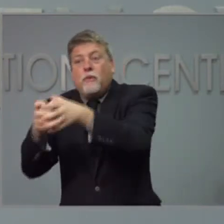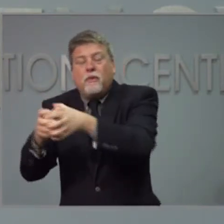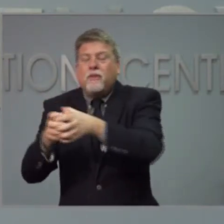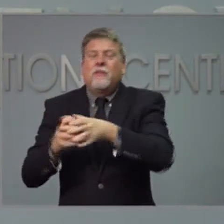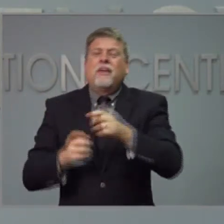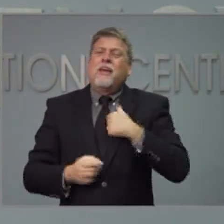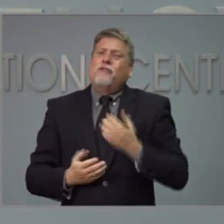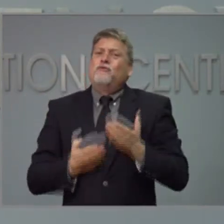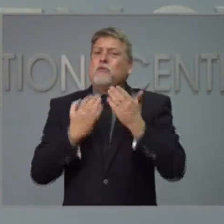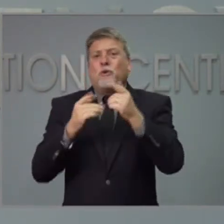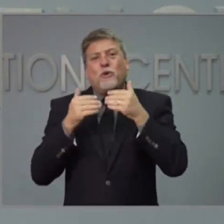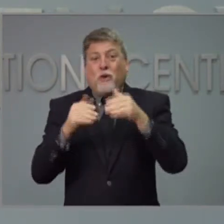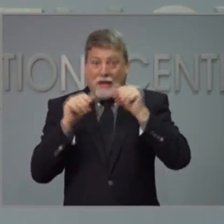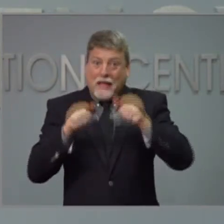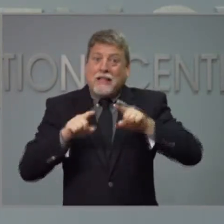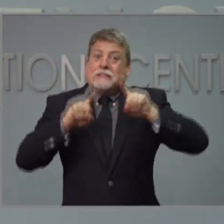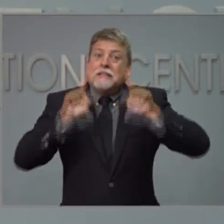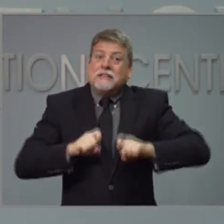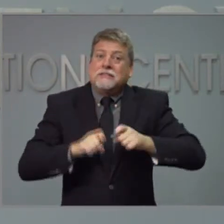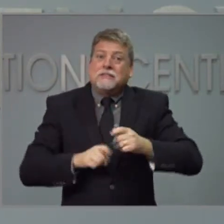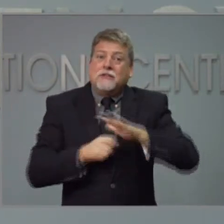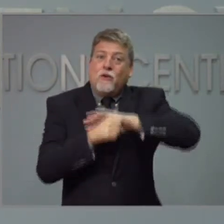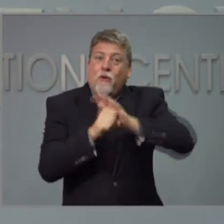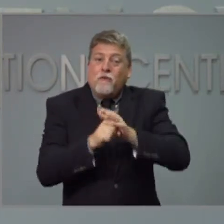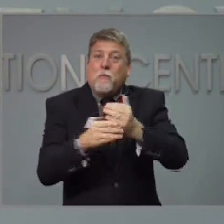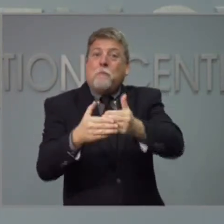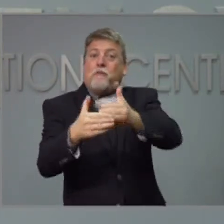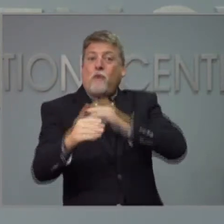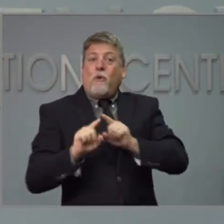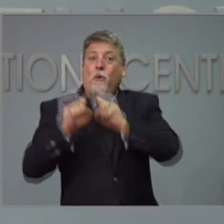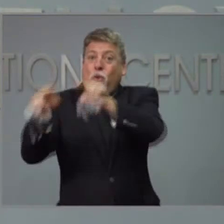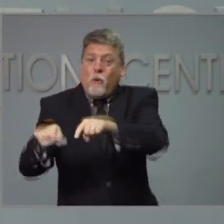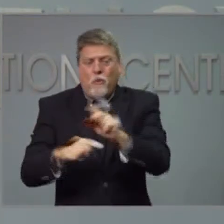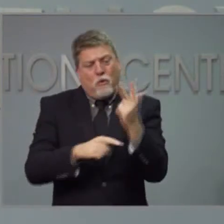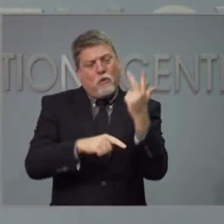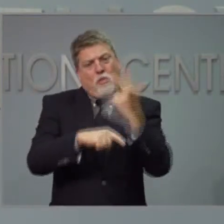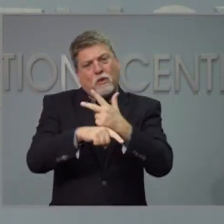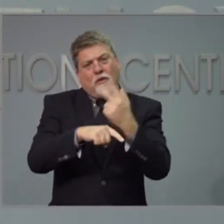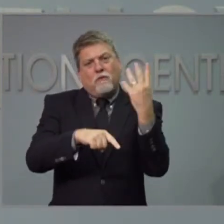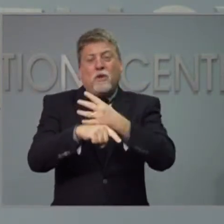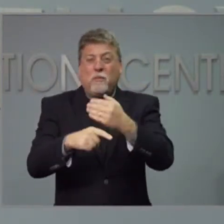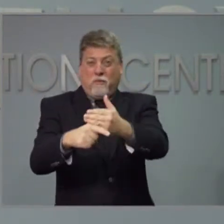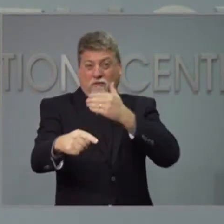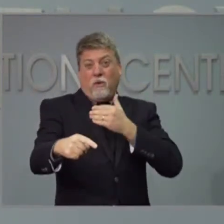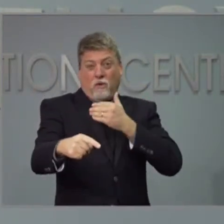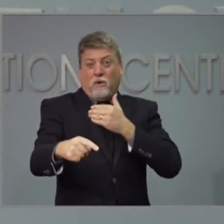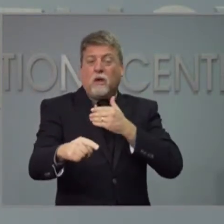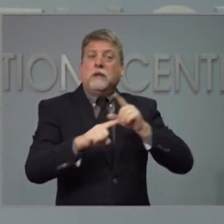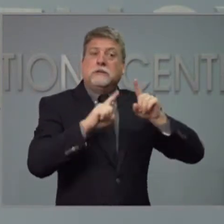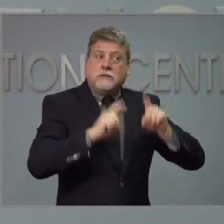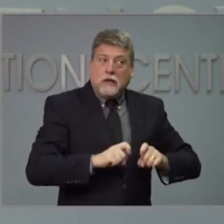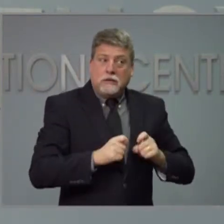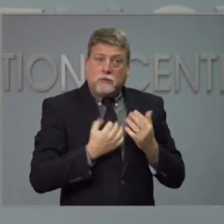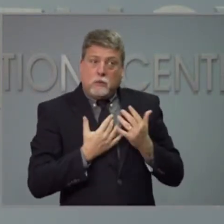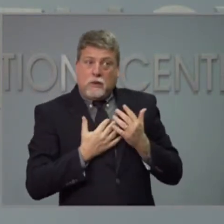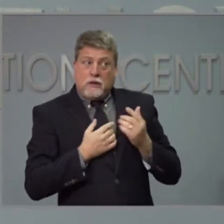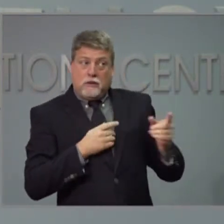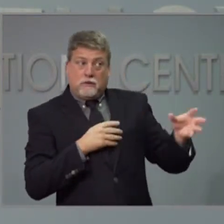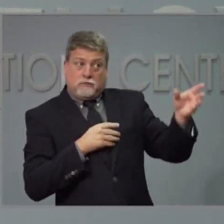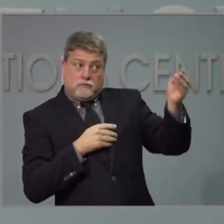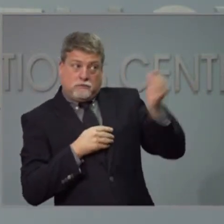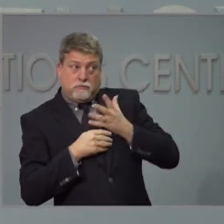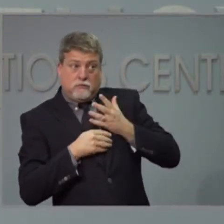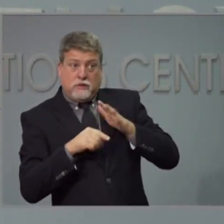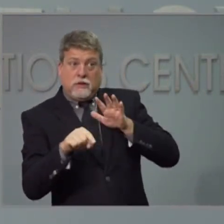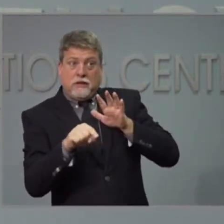4 days ahead of time. If you have a positive test, stay home and isolate. But even if you have a